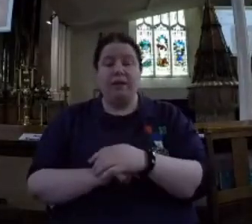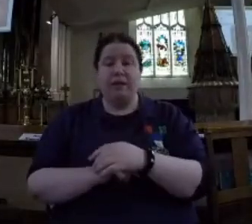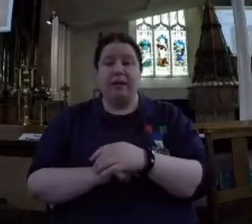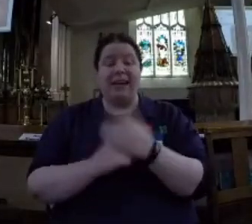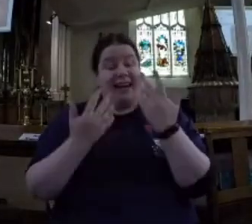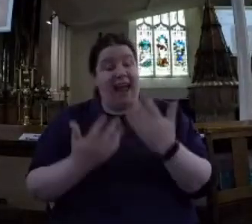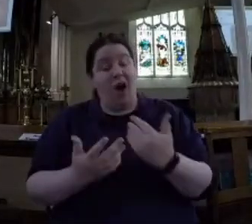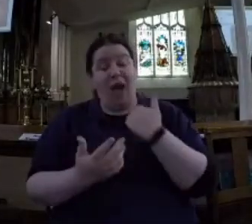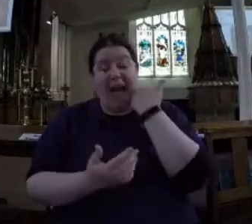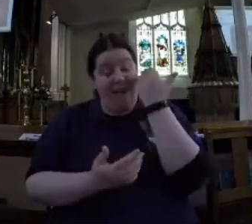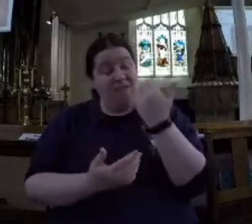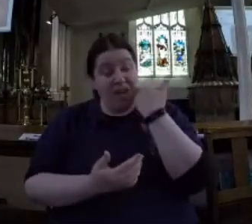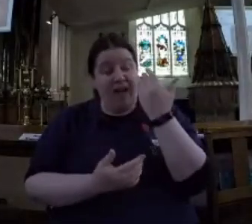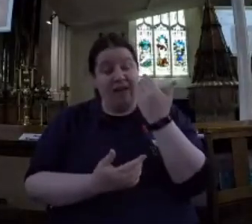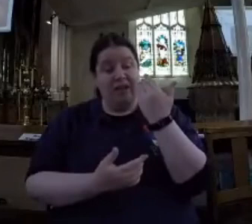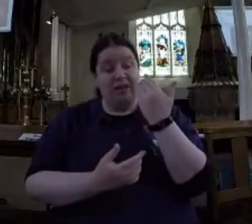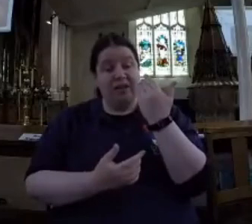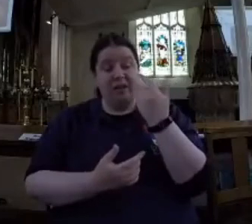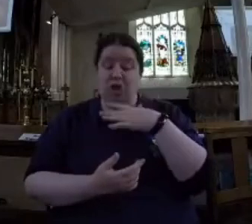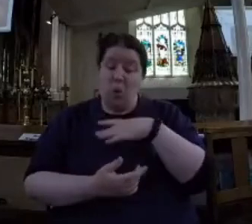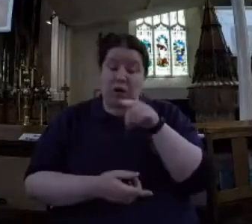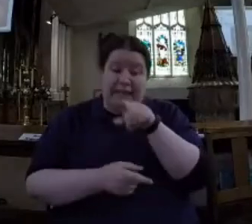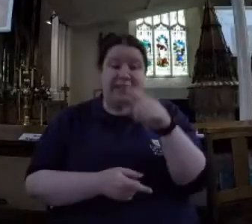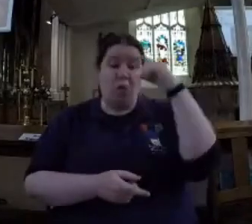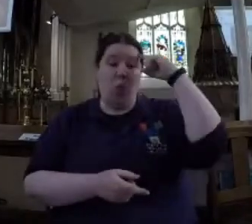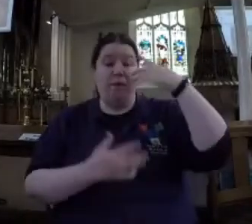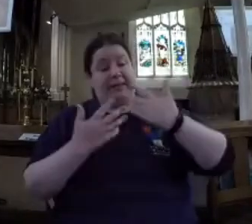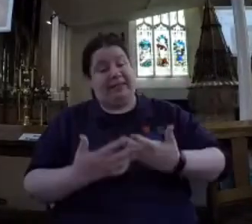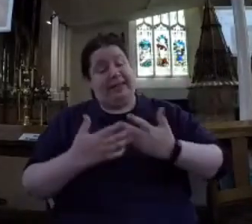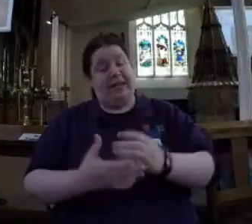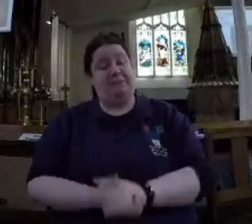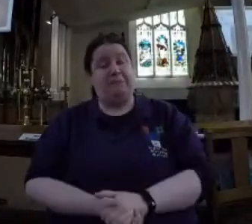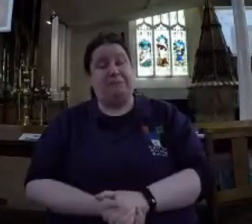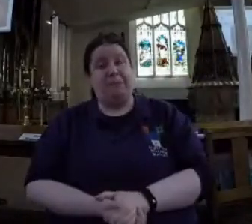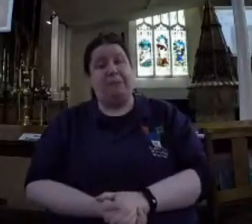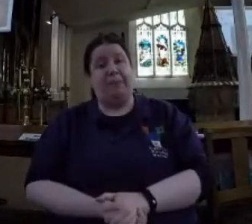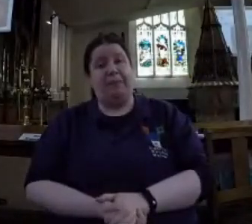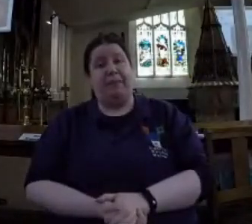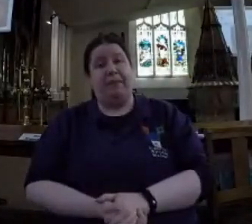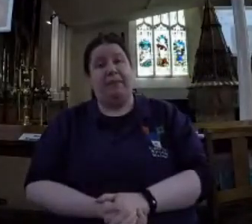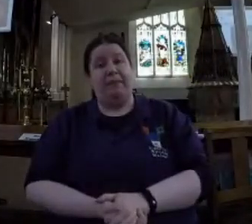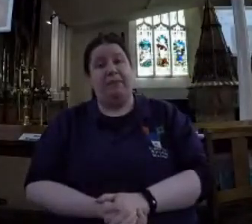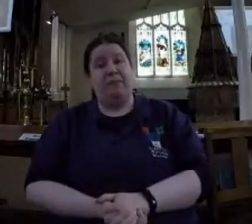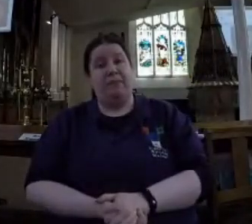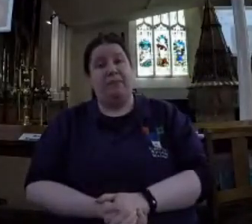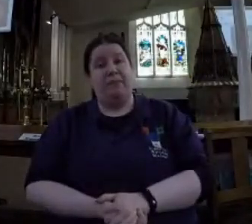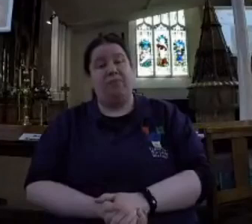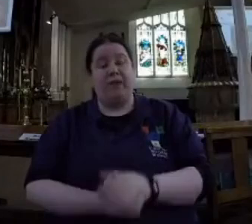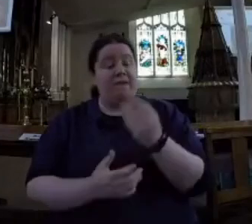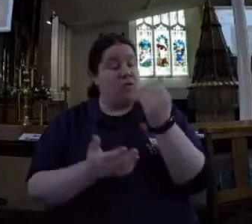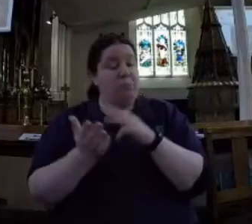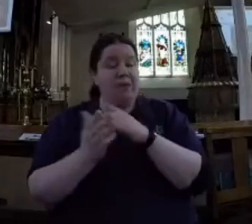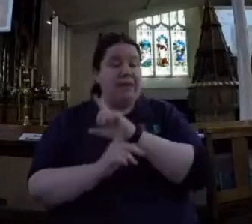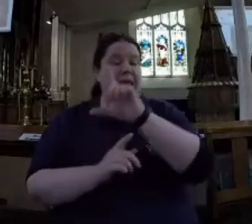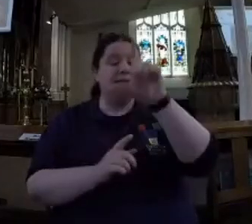in every day, every time I go by, because I want to get Johnny's thought for the day." And a few months passed, and a few months later, the